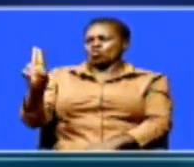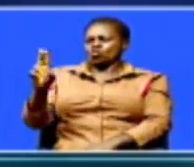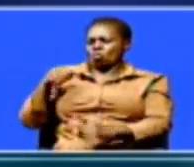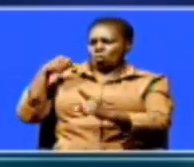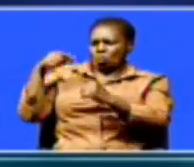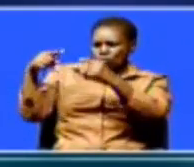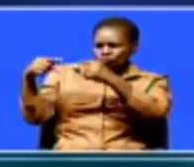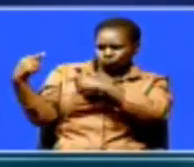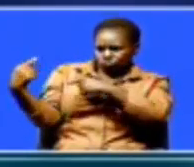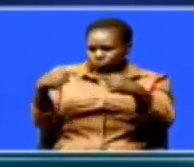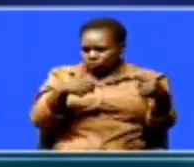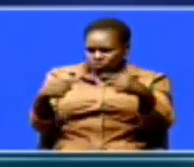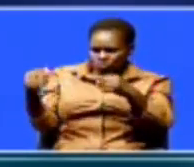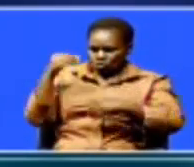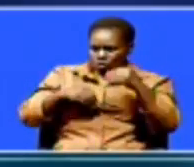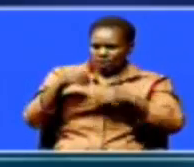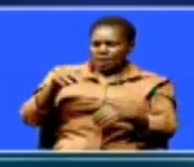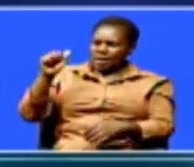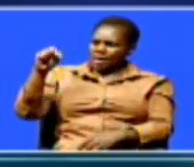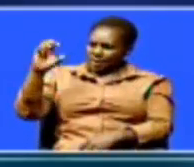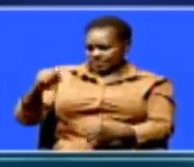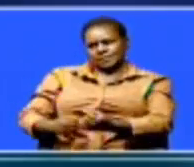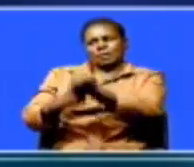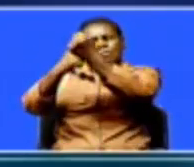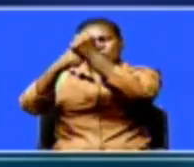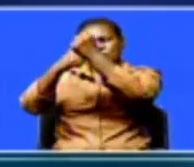fighting corruption, ANC will support him.